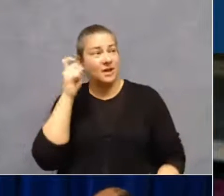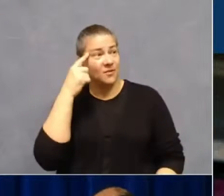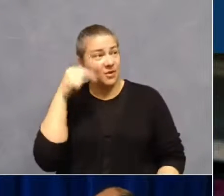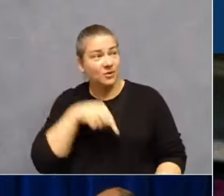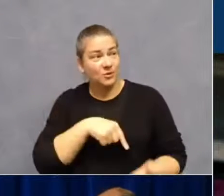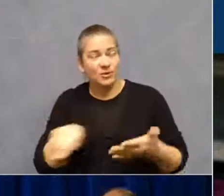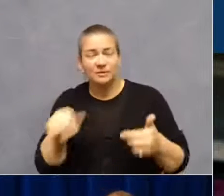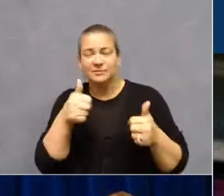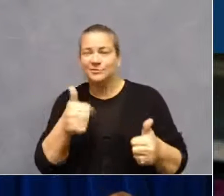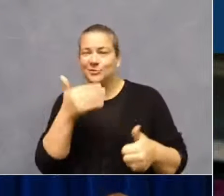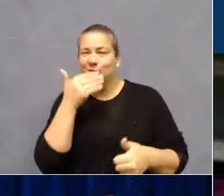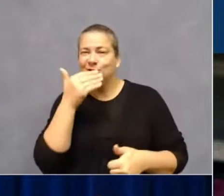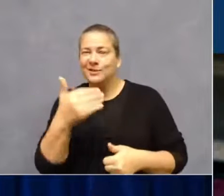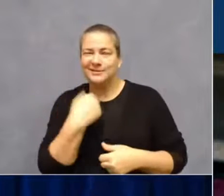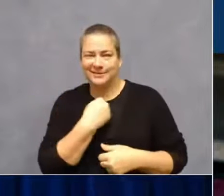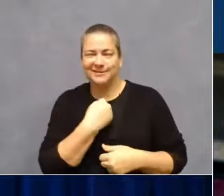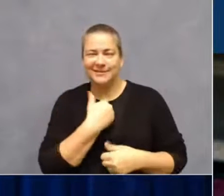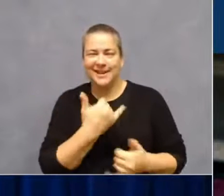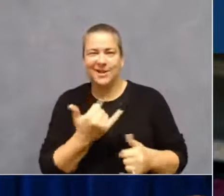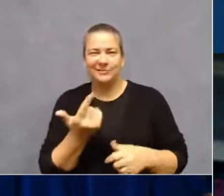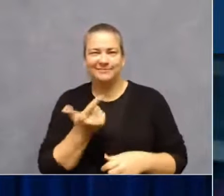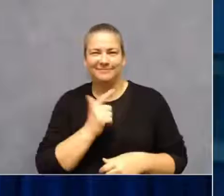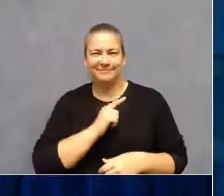it over to you. Thank you.